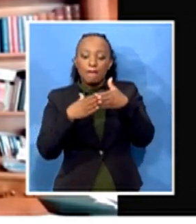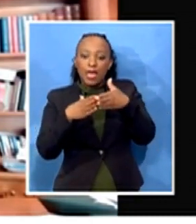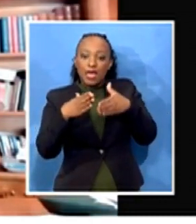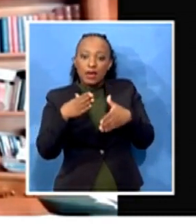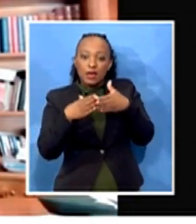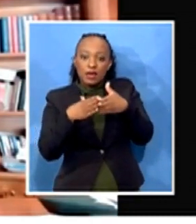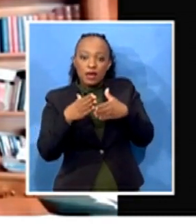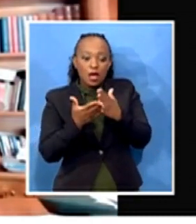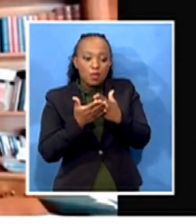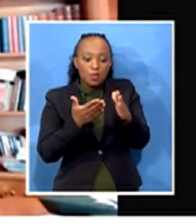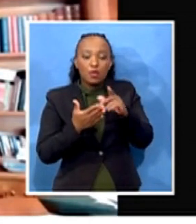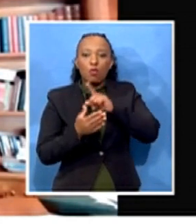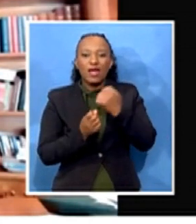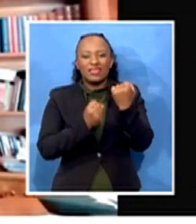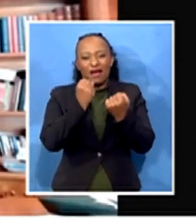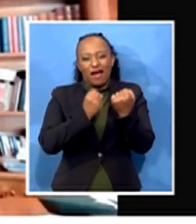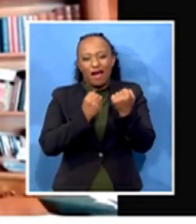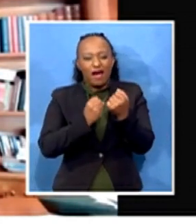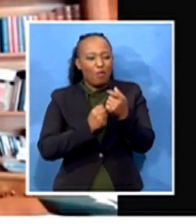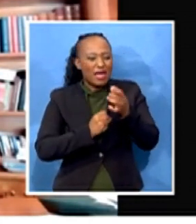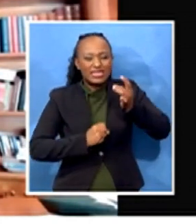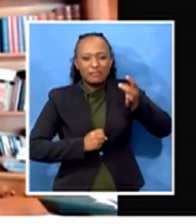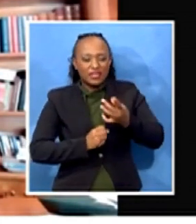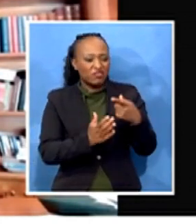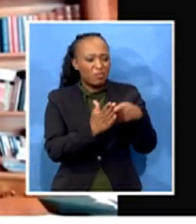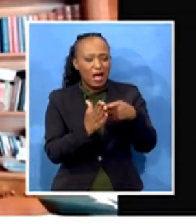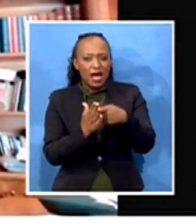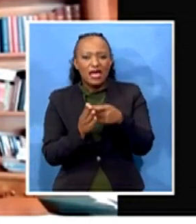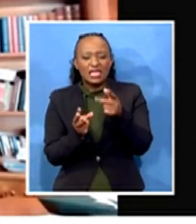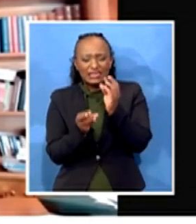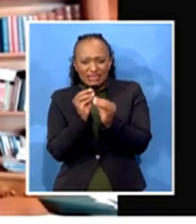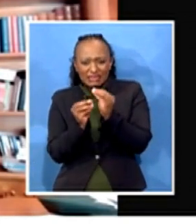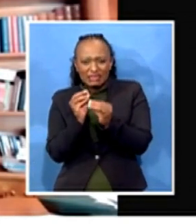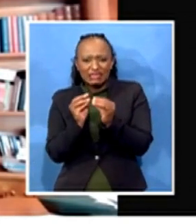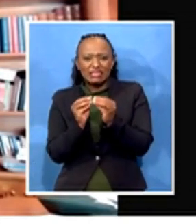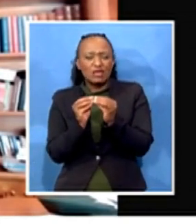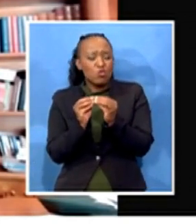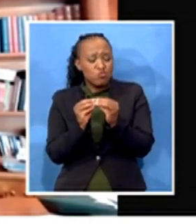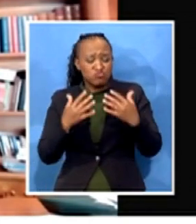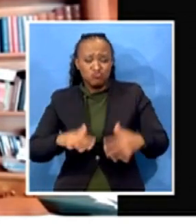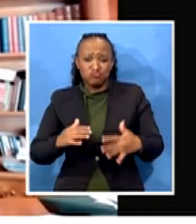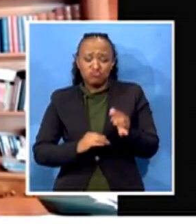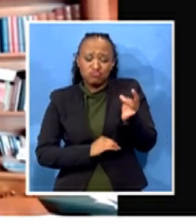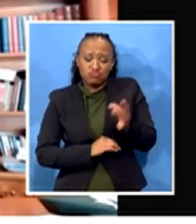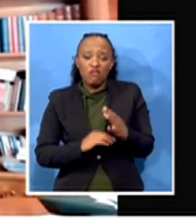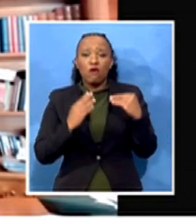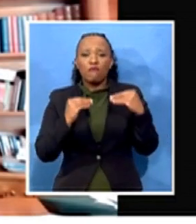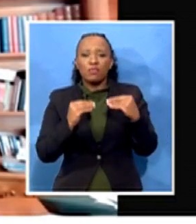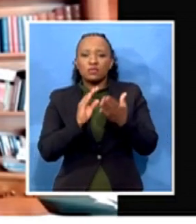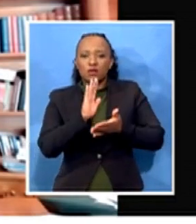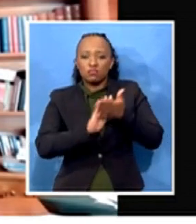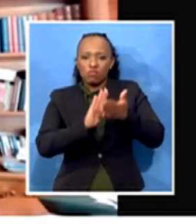maintenance, threatens your business viability. Badly maintained and